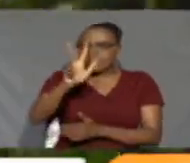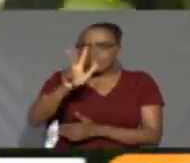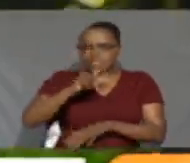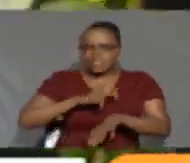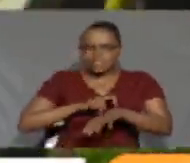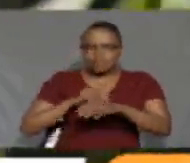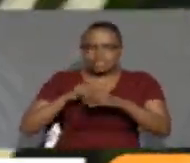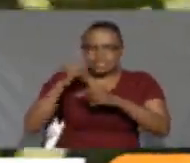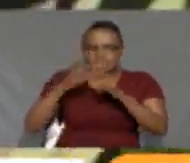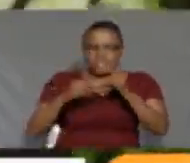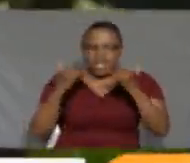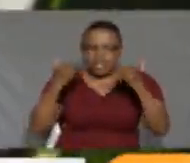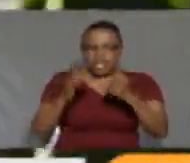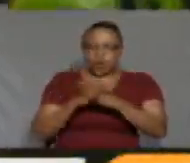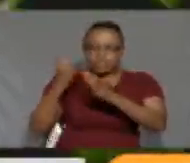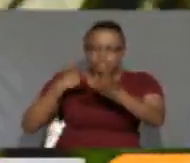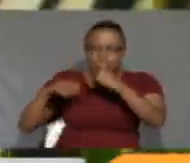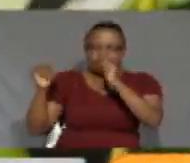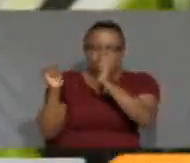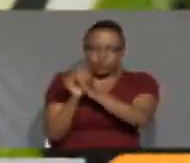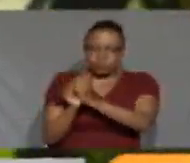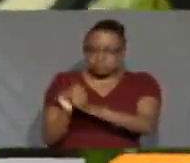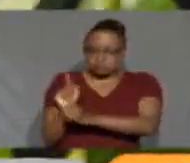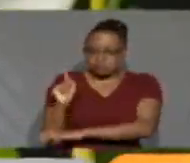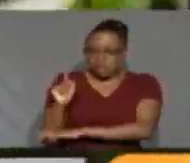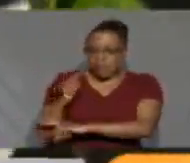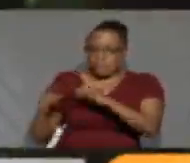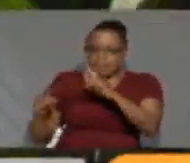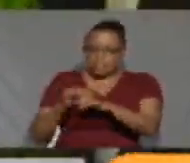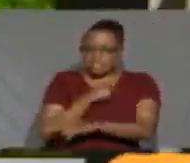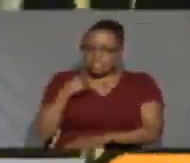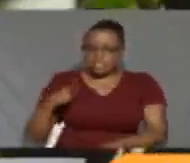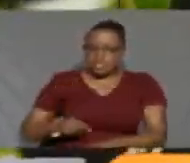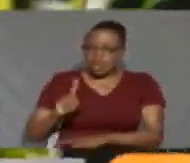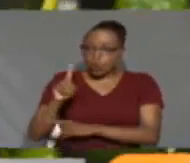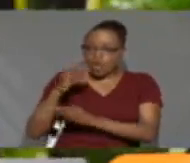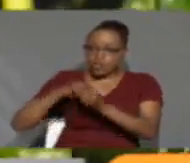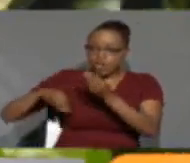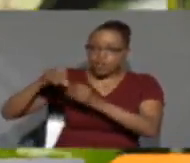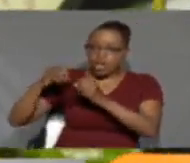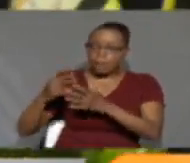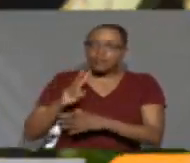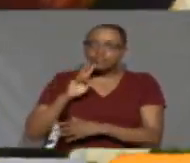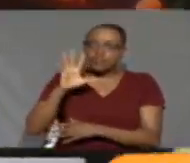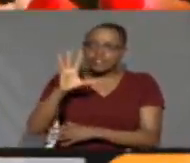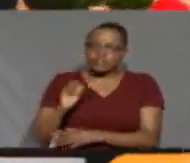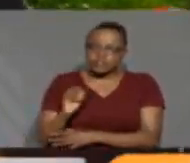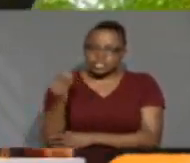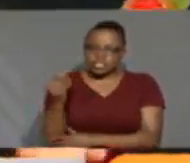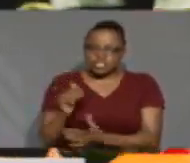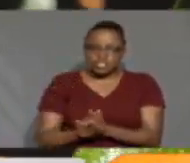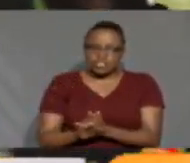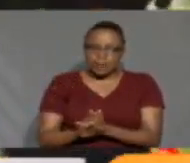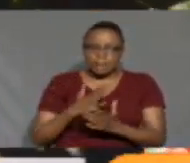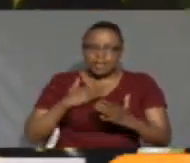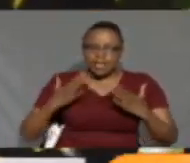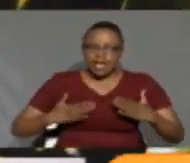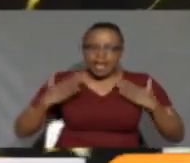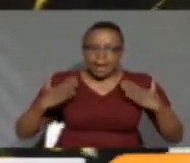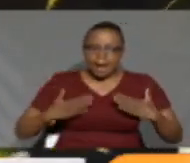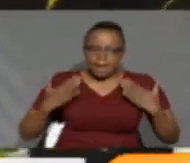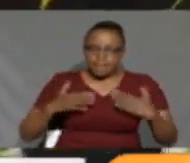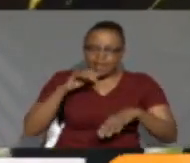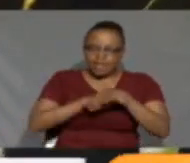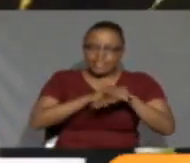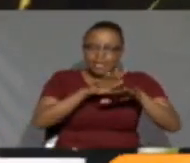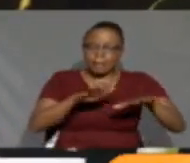As per now, we are selling it at 10 shillings. But in China, one avocado is 250 shillings. And I'm happy that we have gotten